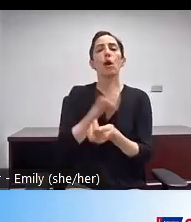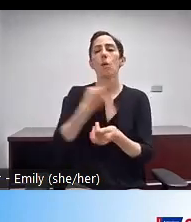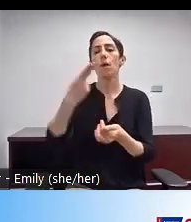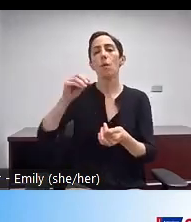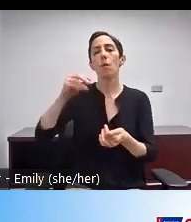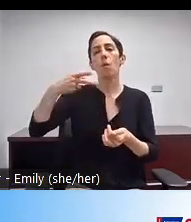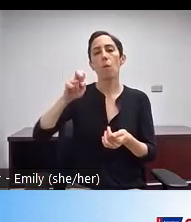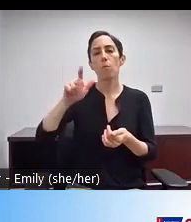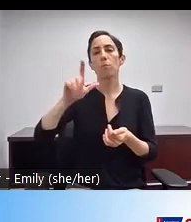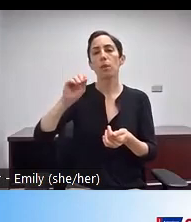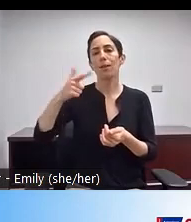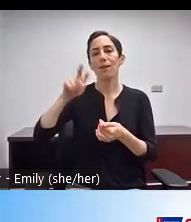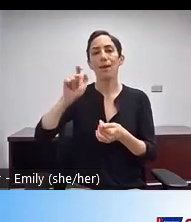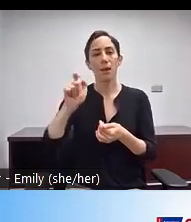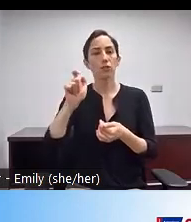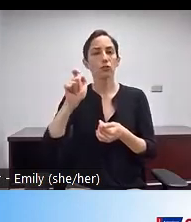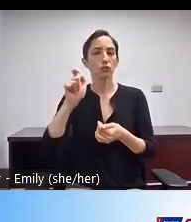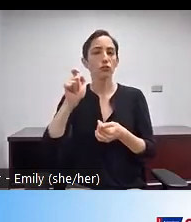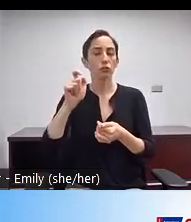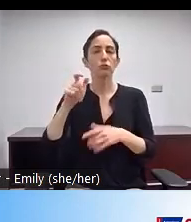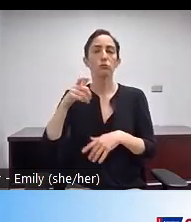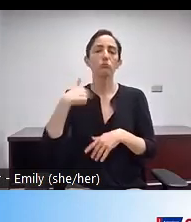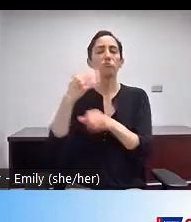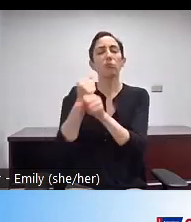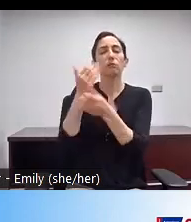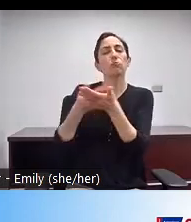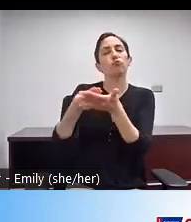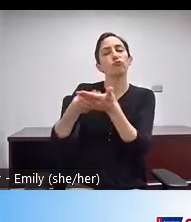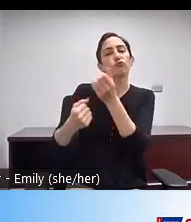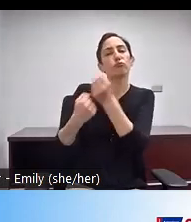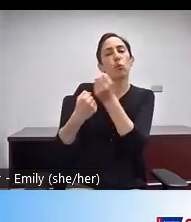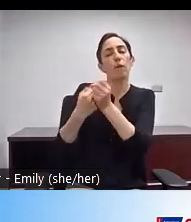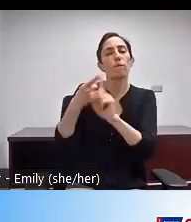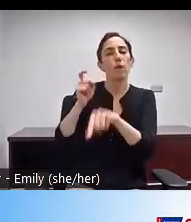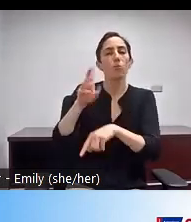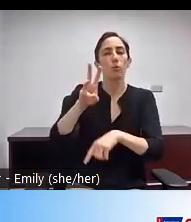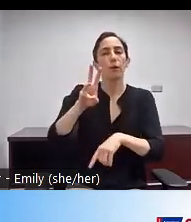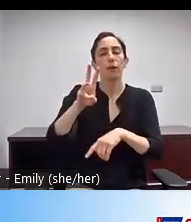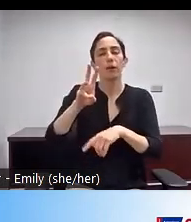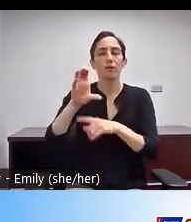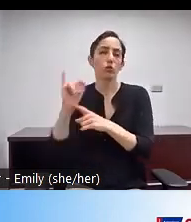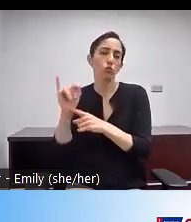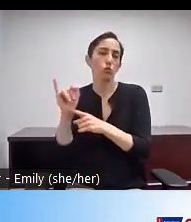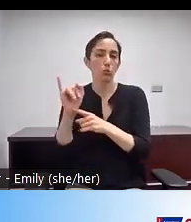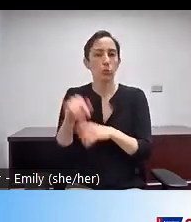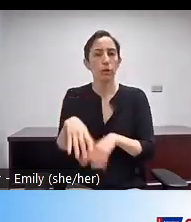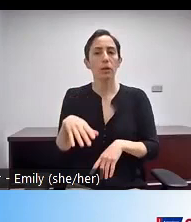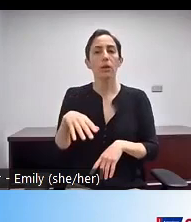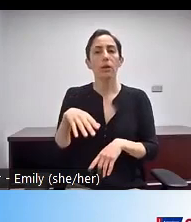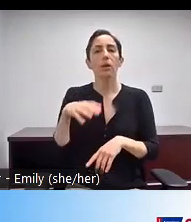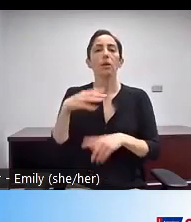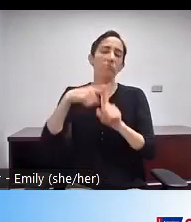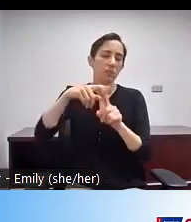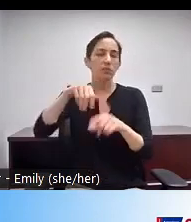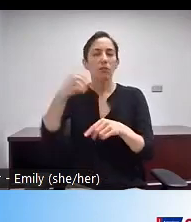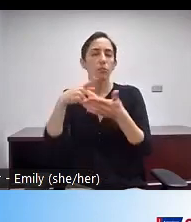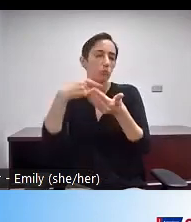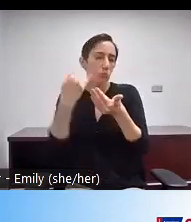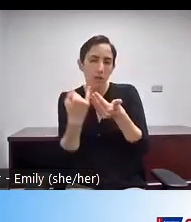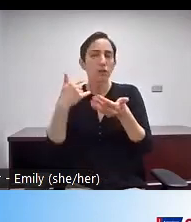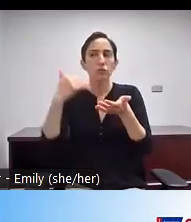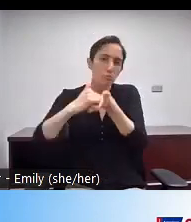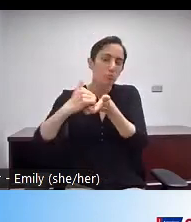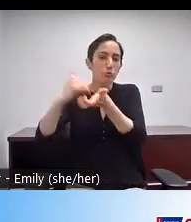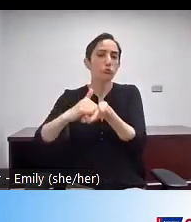which receives some financial support from Wilmot Cancer Institute, as well as numerous other projects in the community.